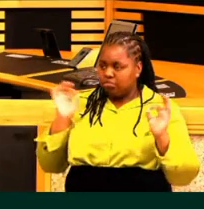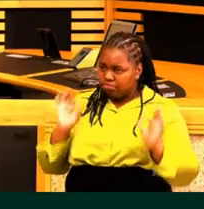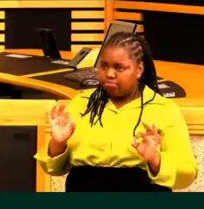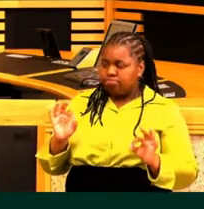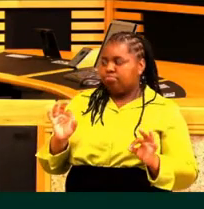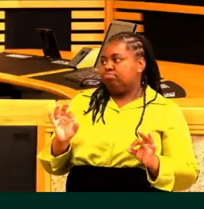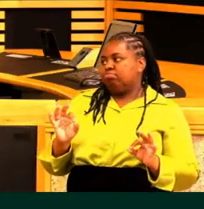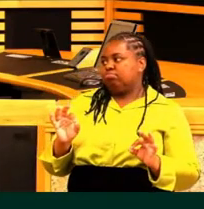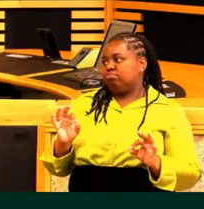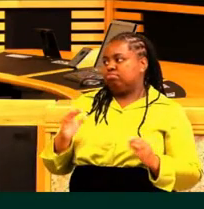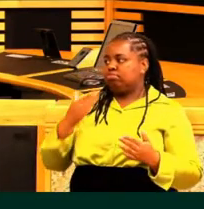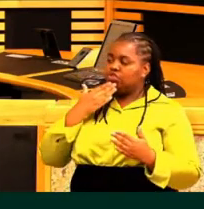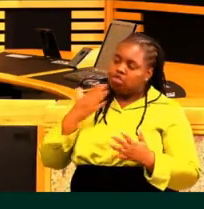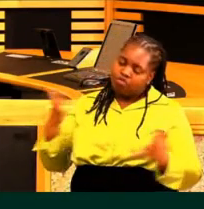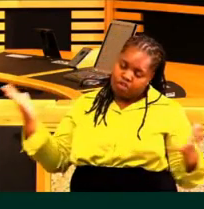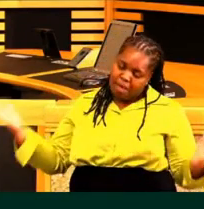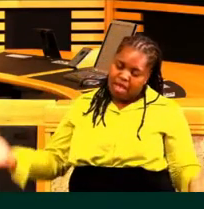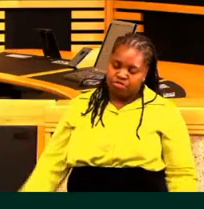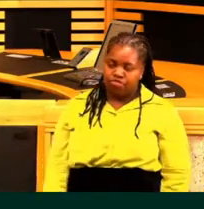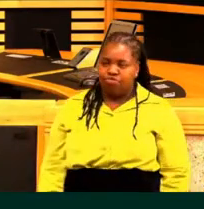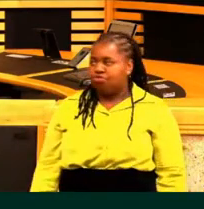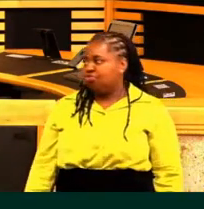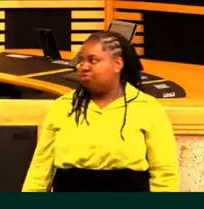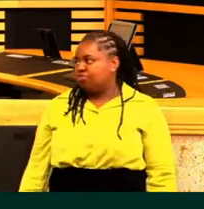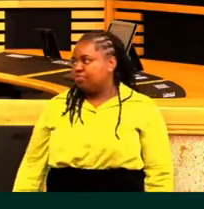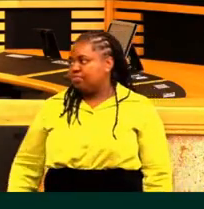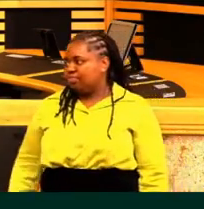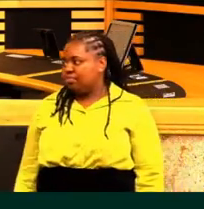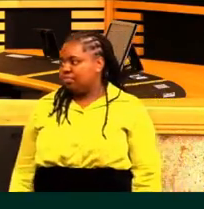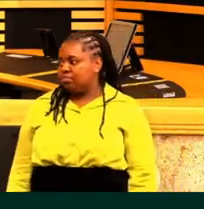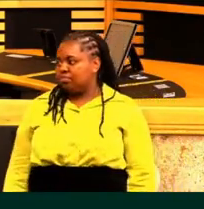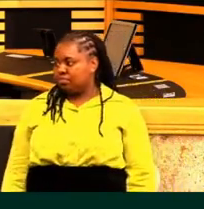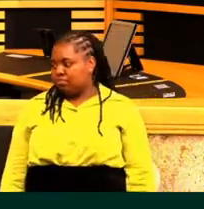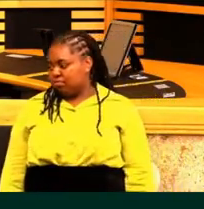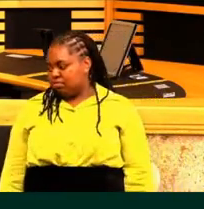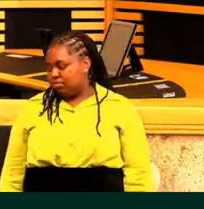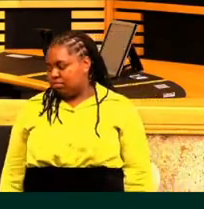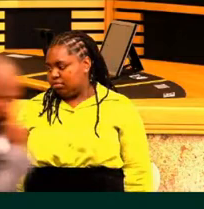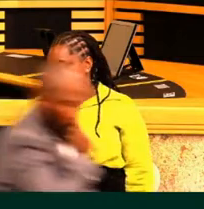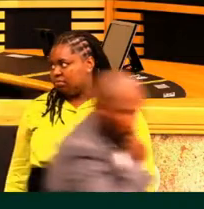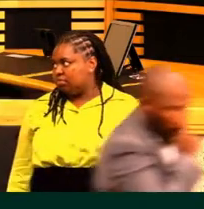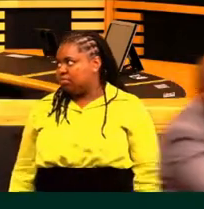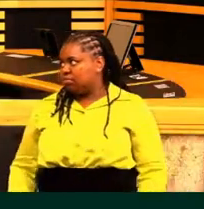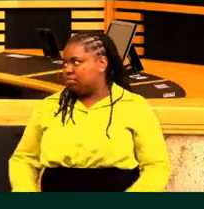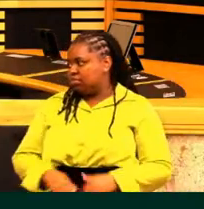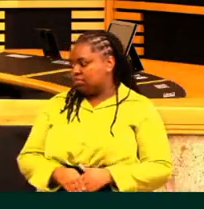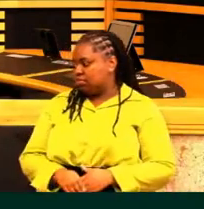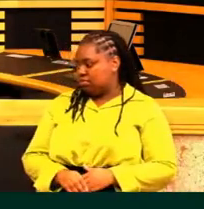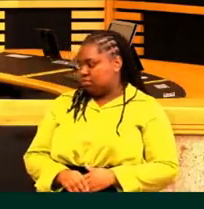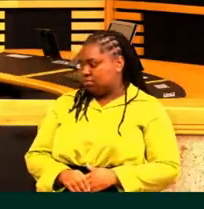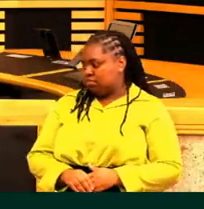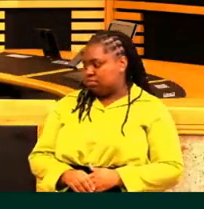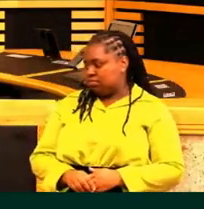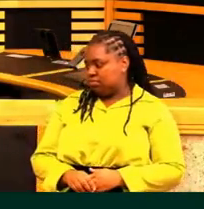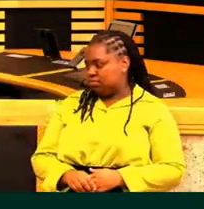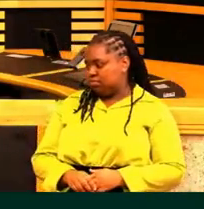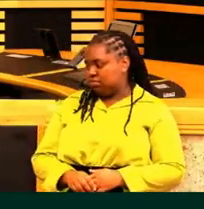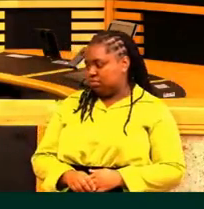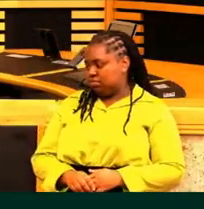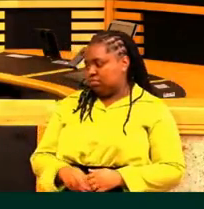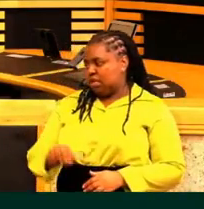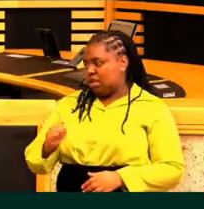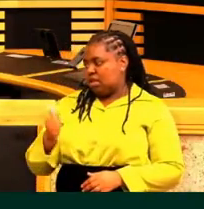is America Cabral thank you very much thank you all remember thank you very much the next